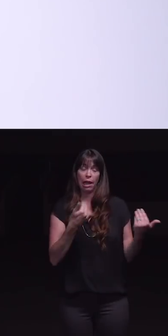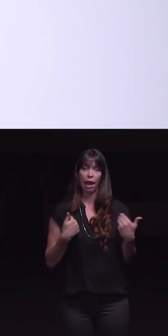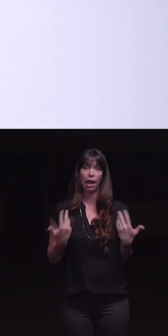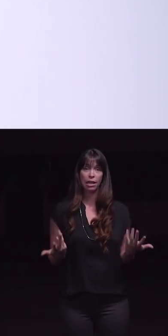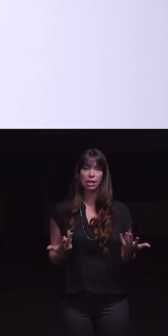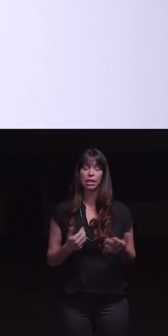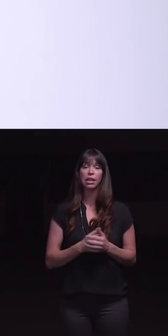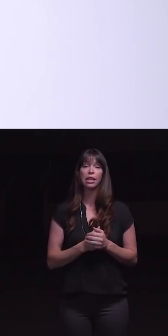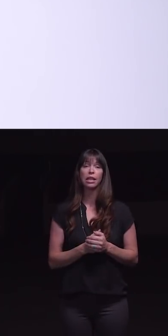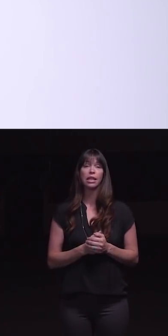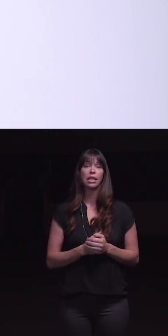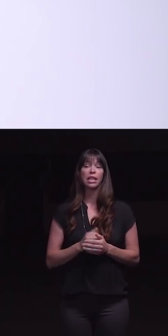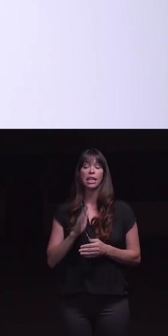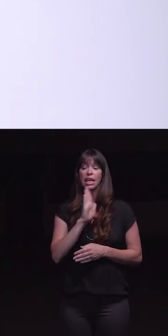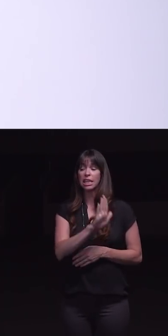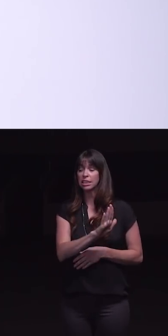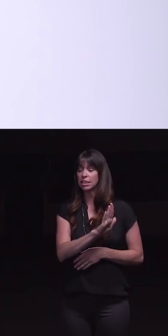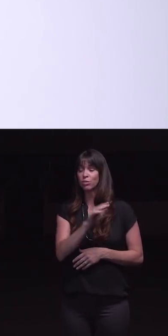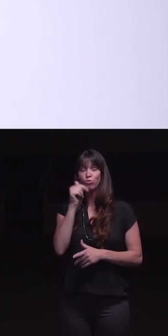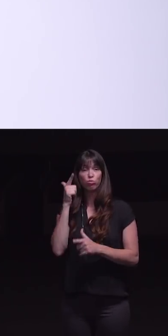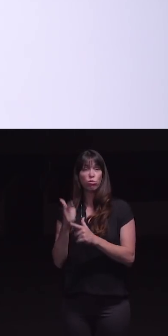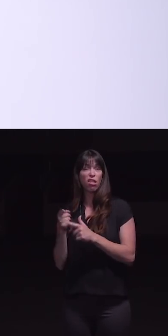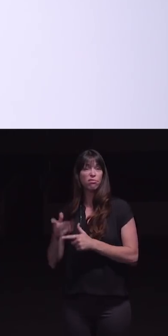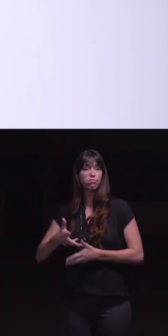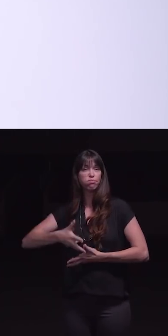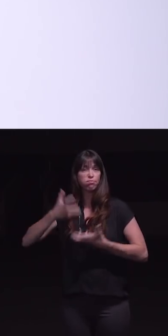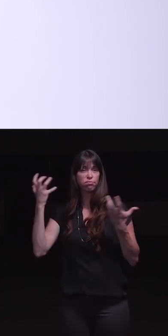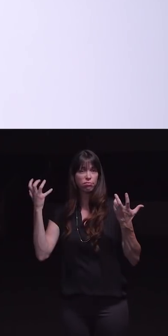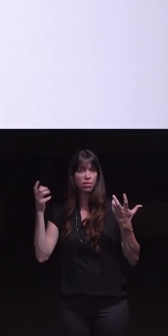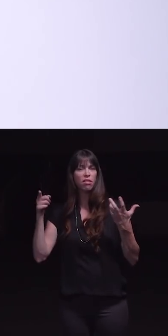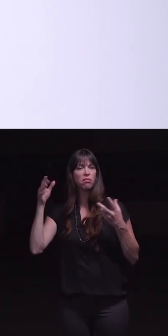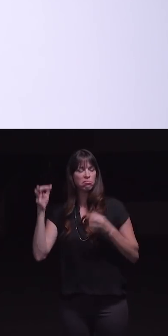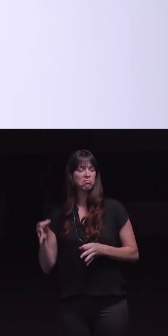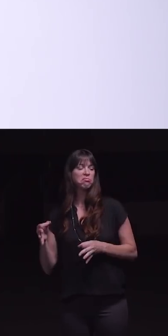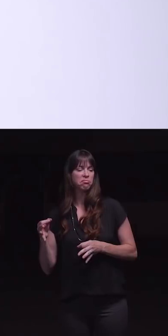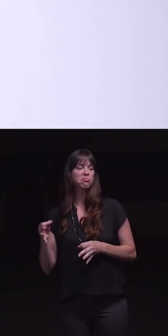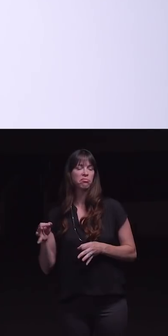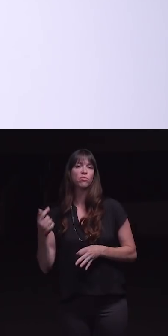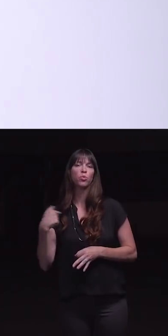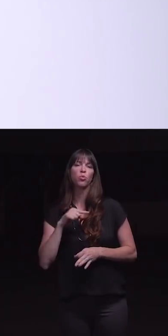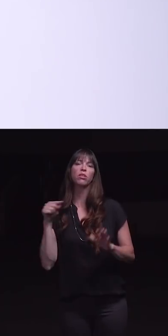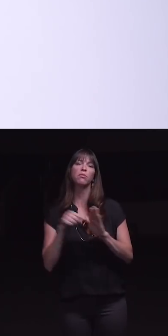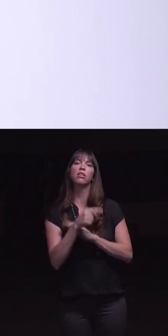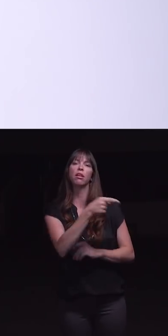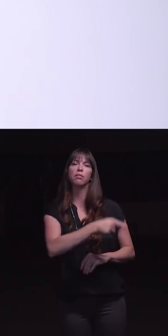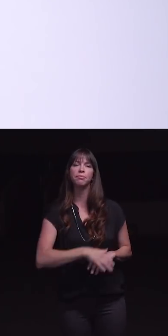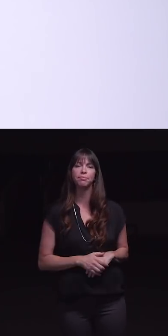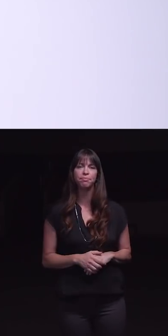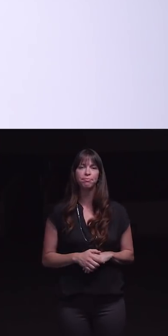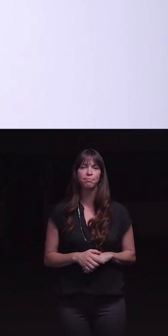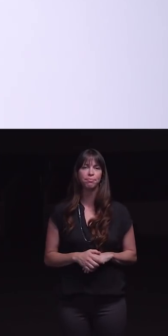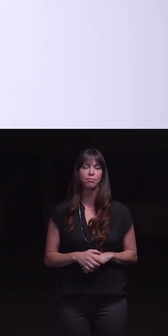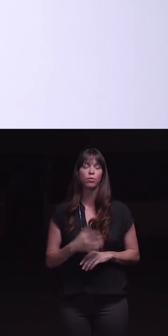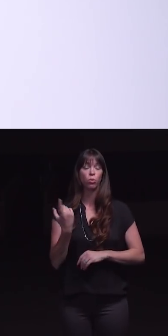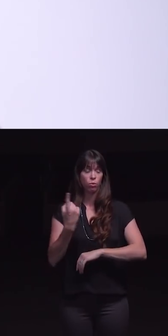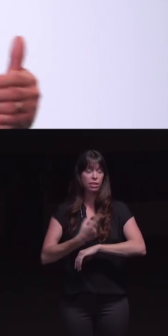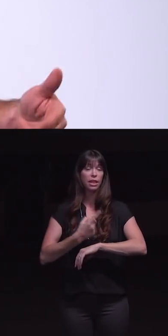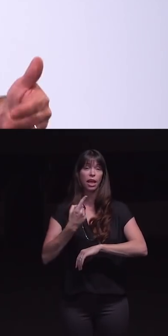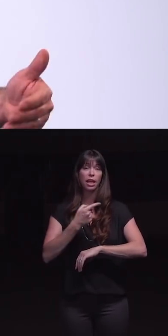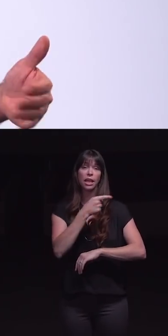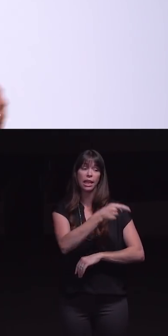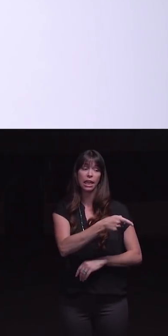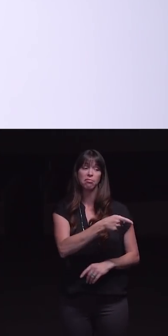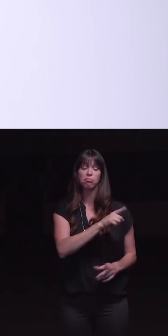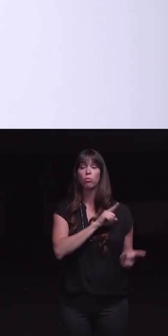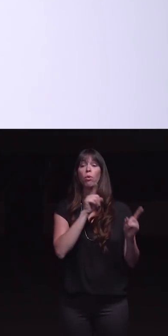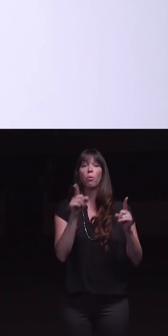had. It made his brother so mad that they determined right then and there, we are going to kill him. And one day he came